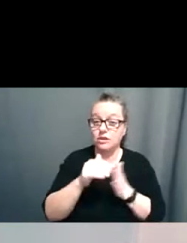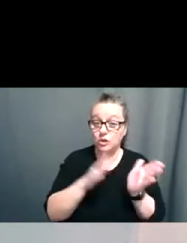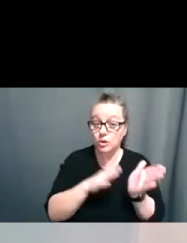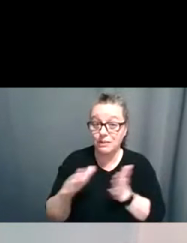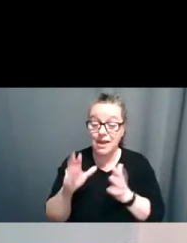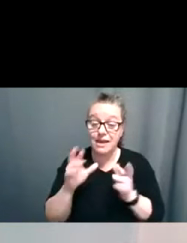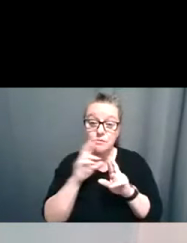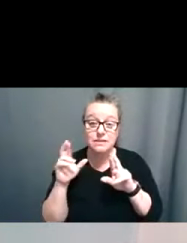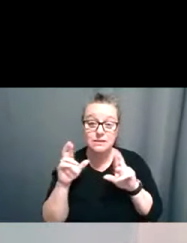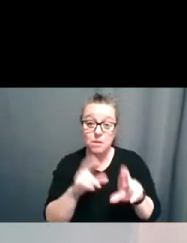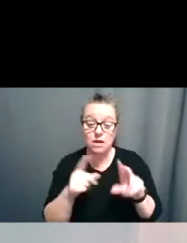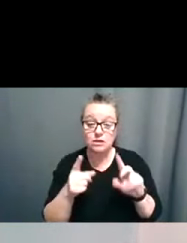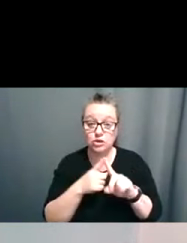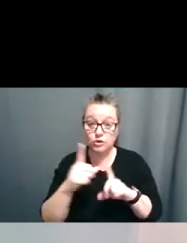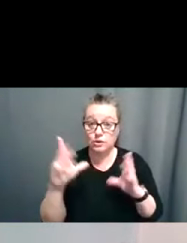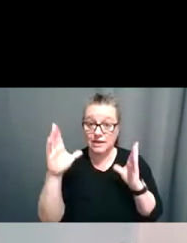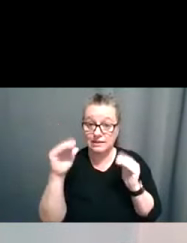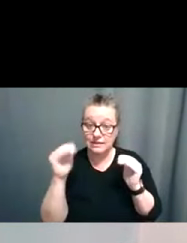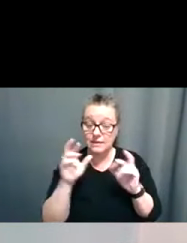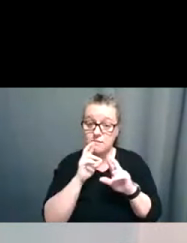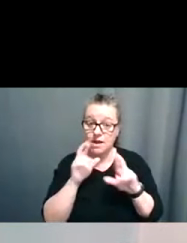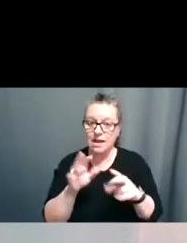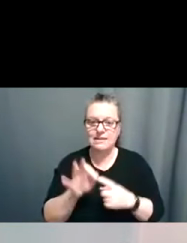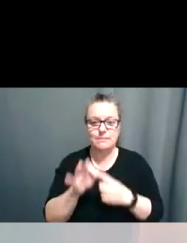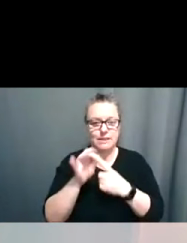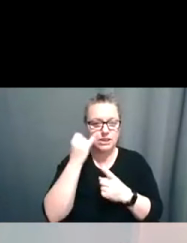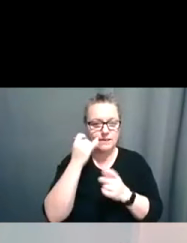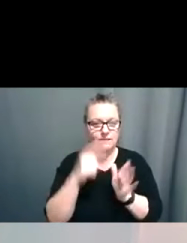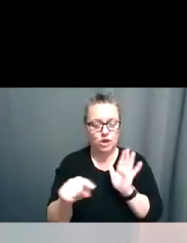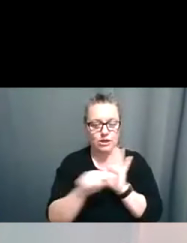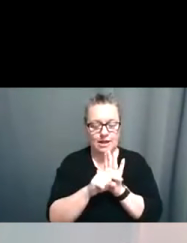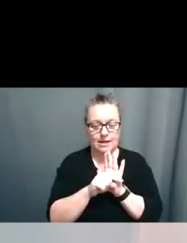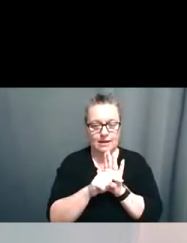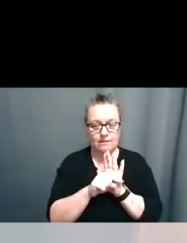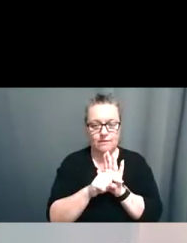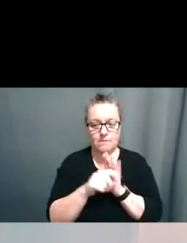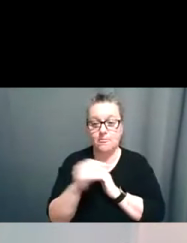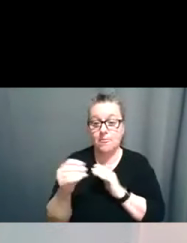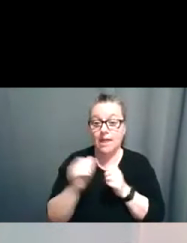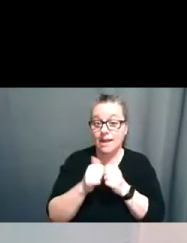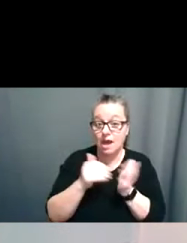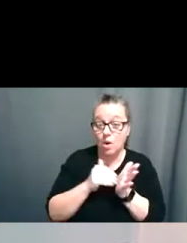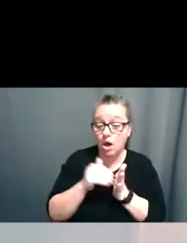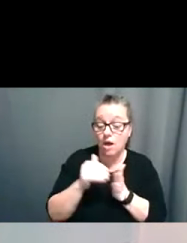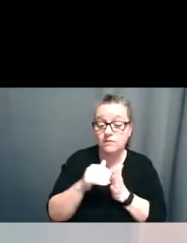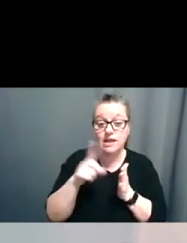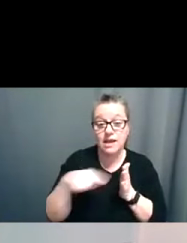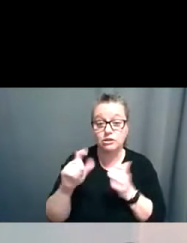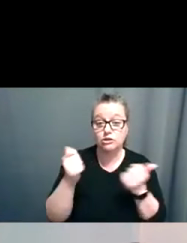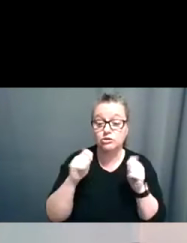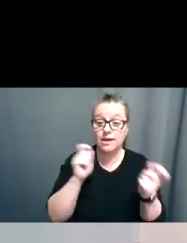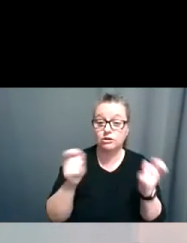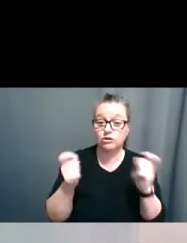those anticipated reactions, especially if they're likely to be negative? And how often have you even tried to change